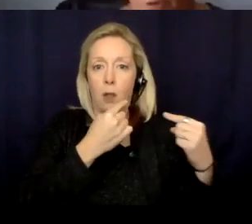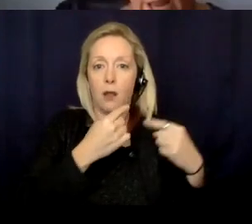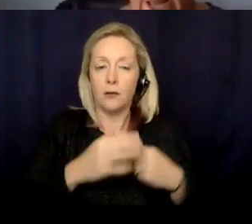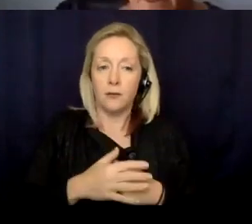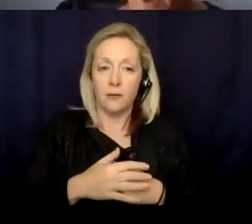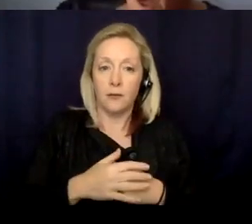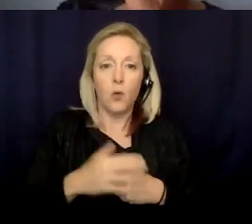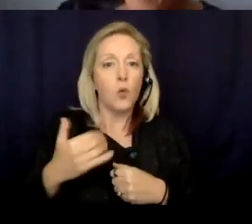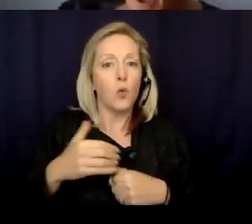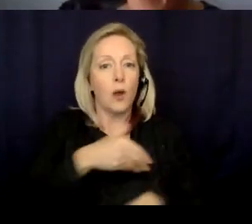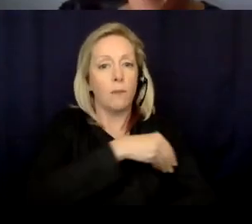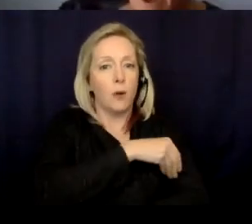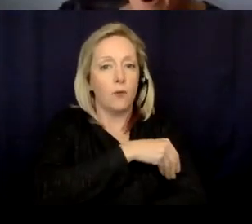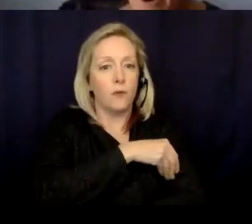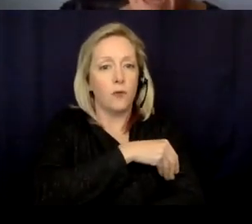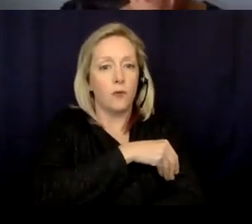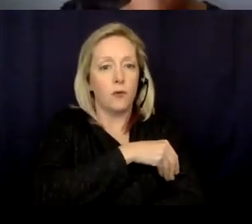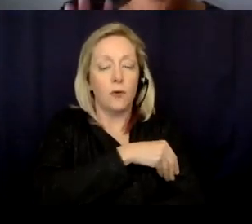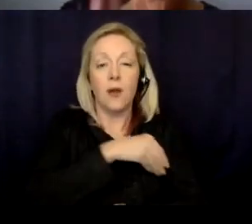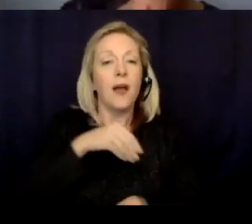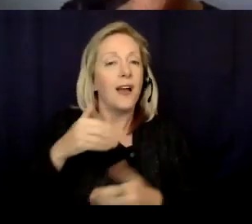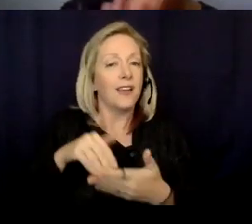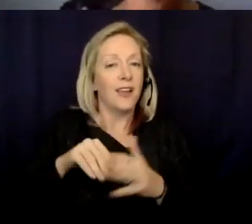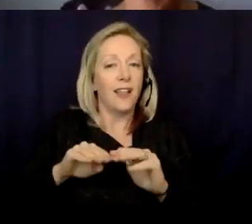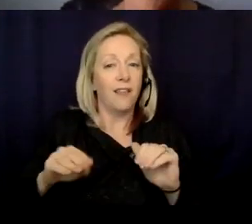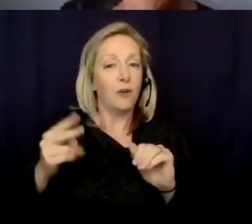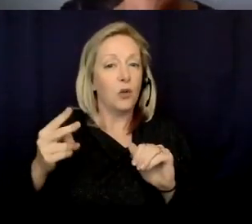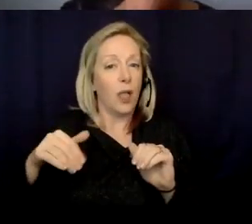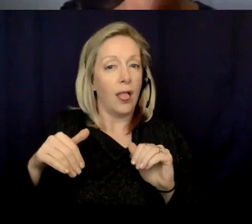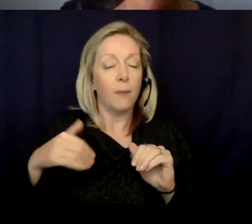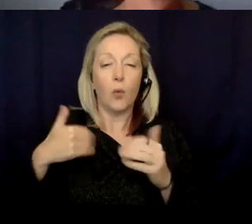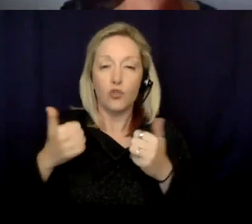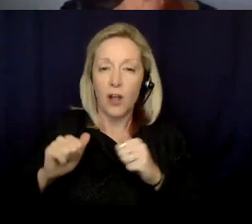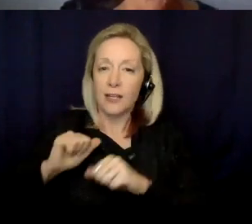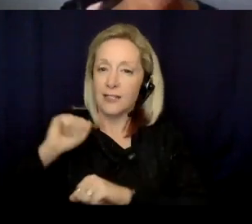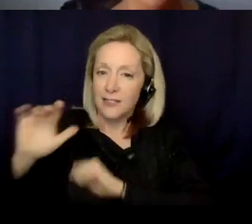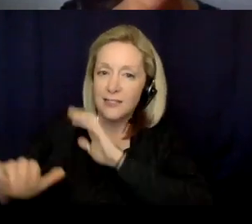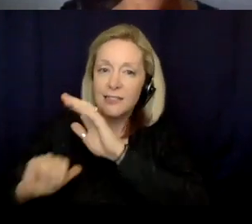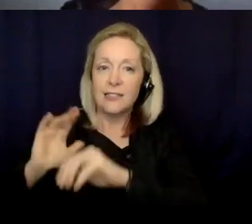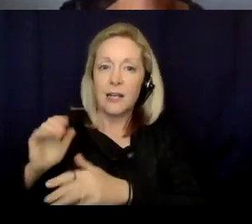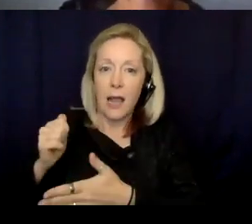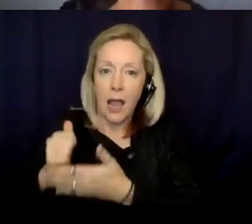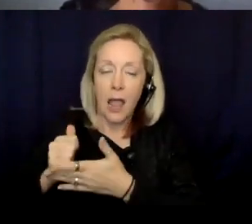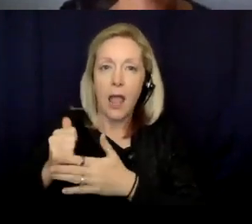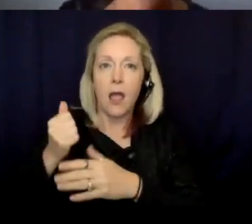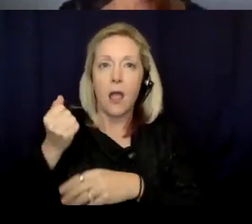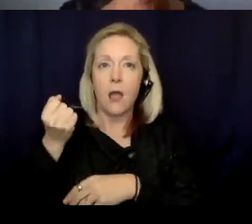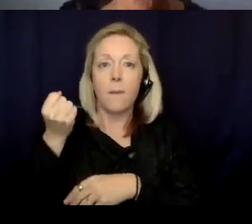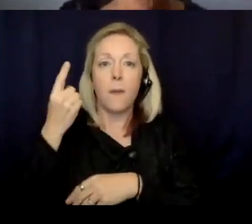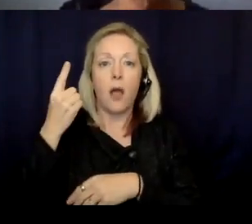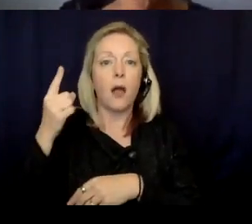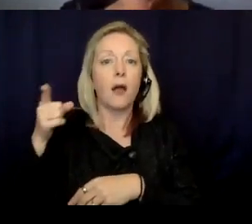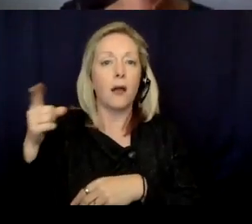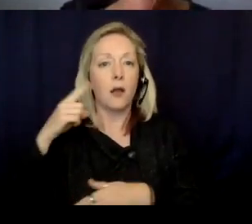gets powerful for kids. They're not there yet, but we're trying to give them that tool so that they recognize,